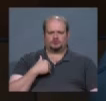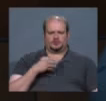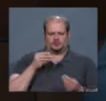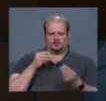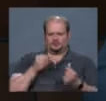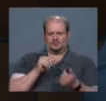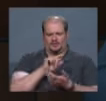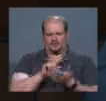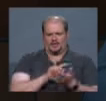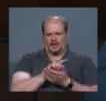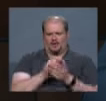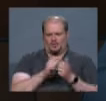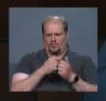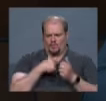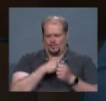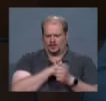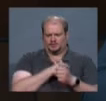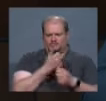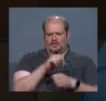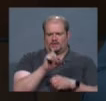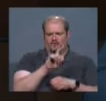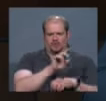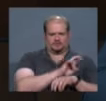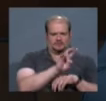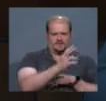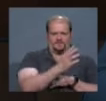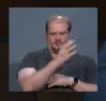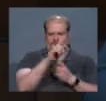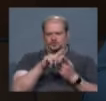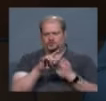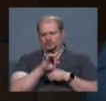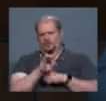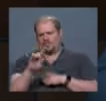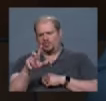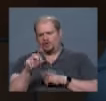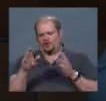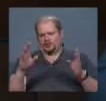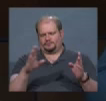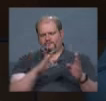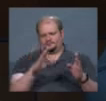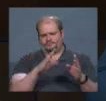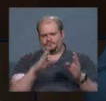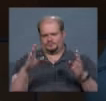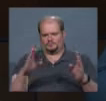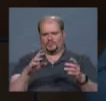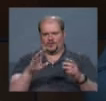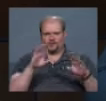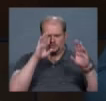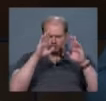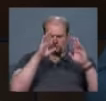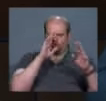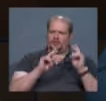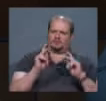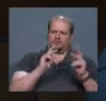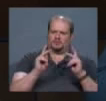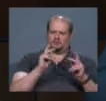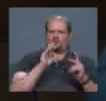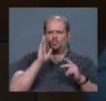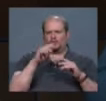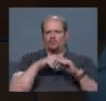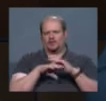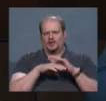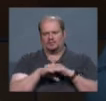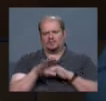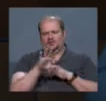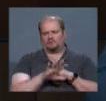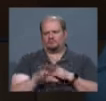spend an hour with us from anywhere from 7 o'clock to 8:30 to greet people. There'll be